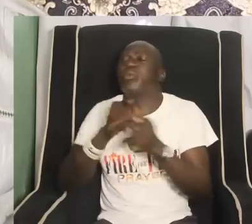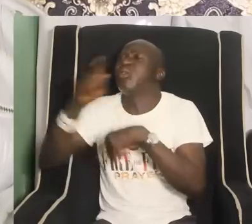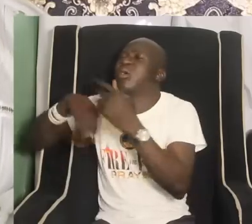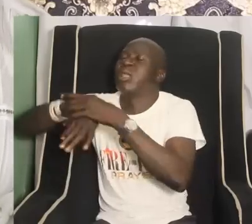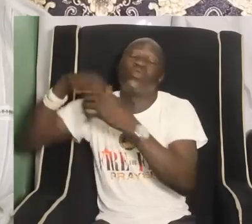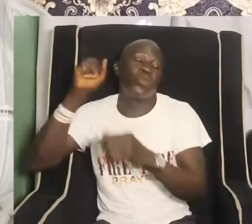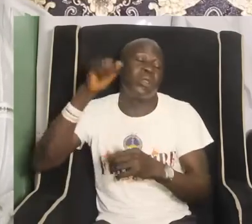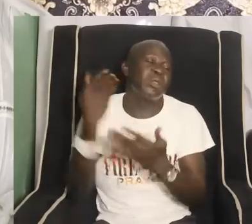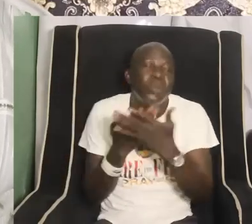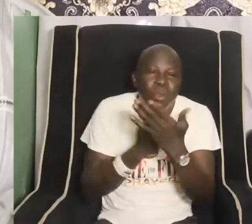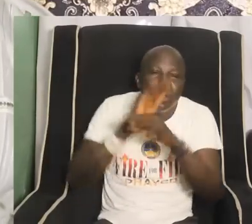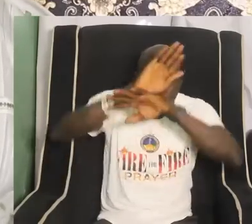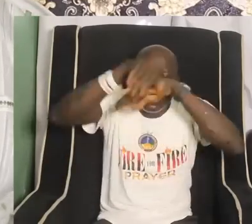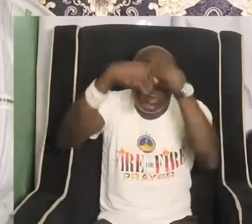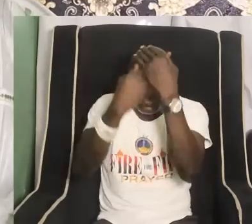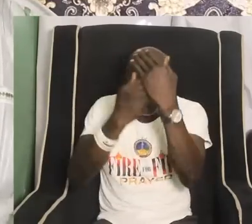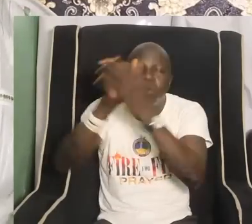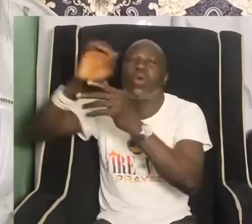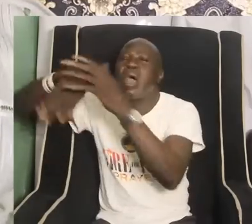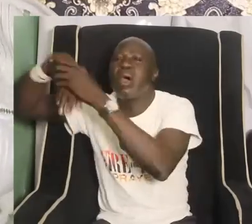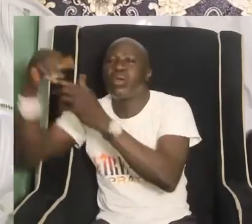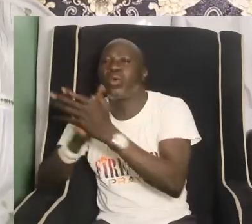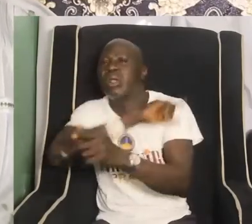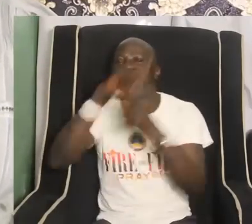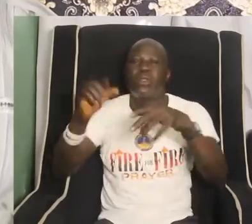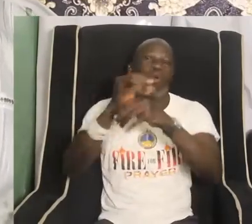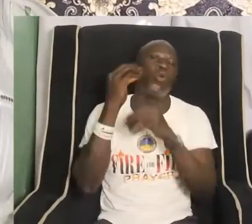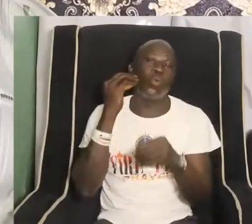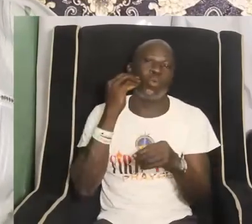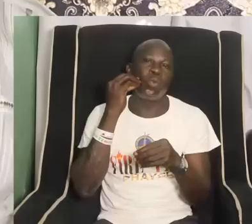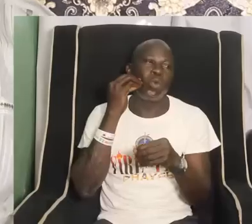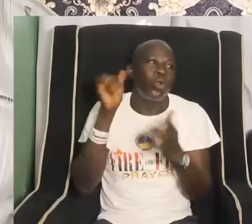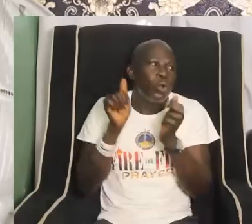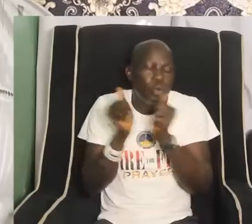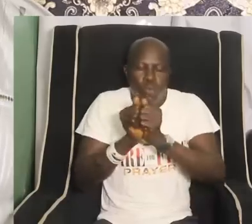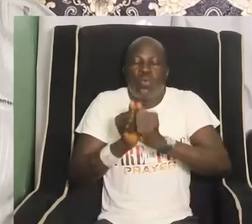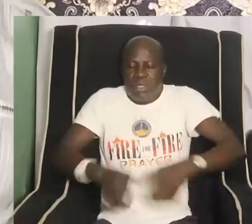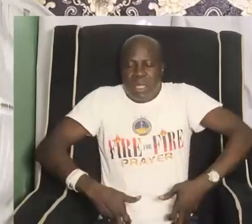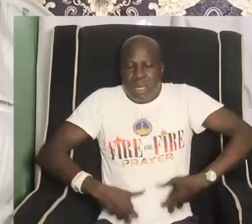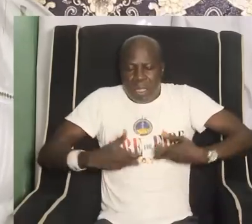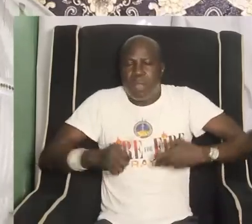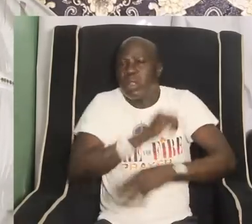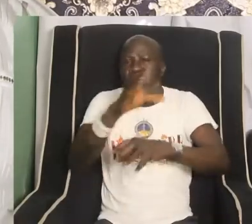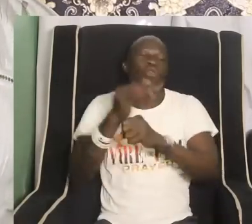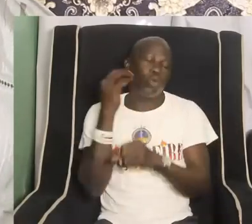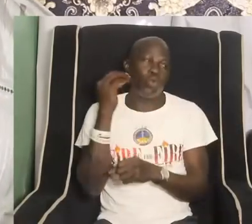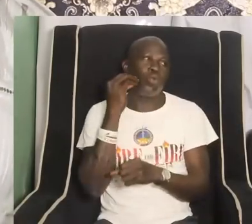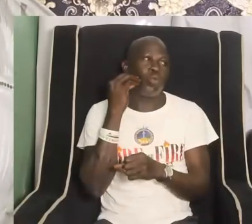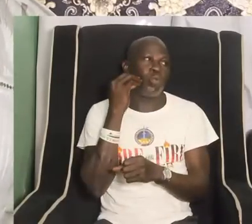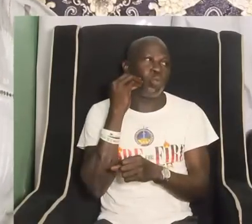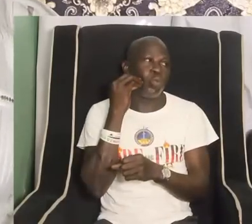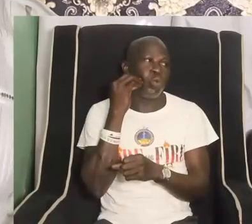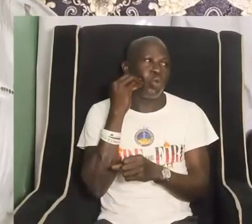About 2 a.m. in the midnight, he just get angry and go out. Ìgbà tó máa délé. When he got home. Ìbínú wo. Anger. Ìgbà tó máa délé. When he got home. Ó bọ́